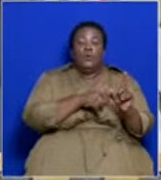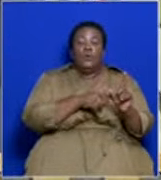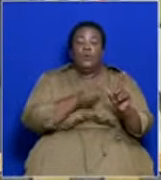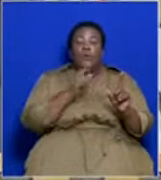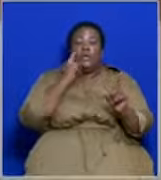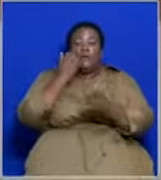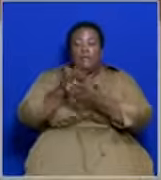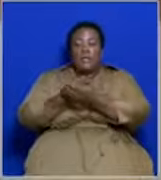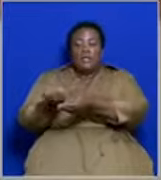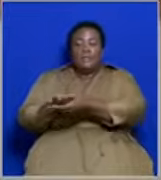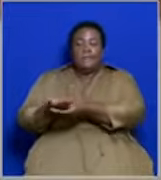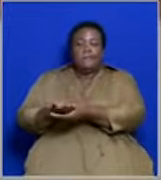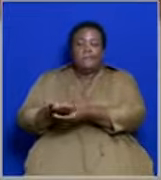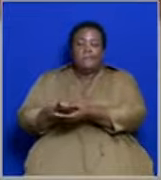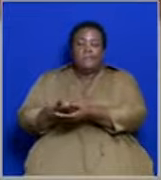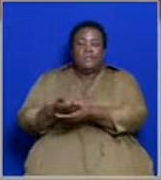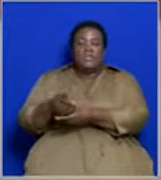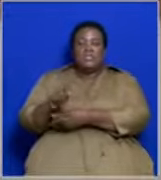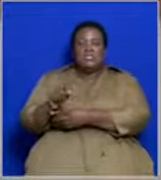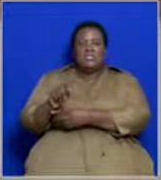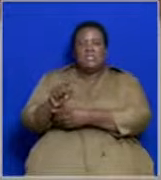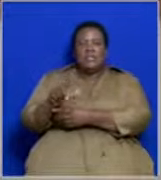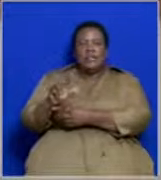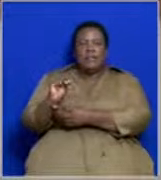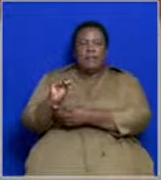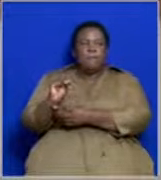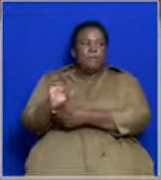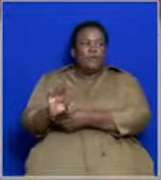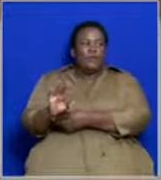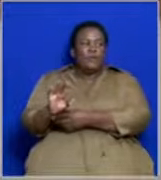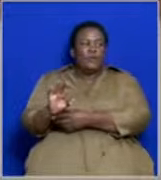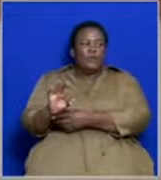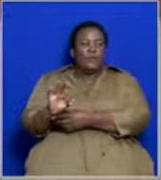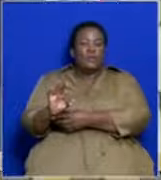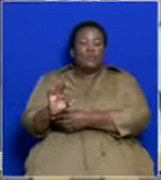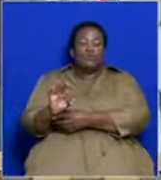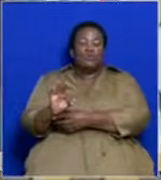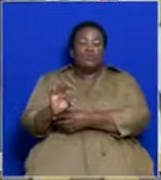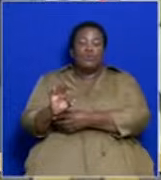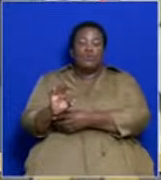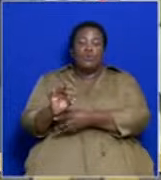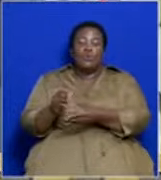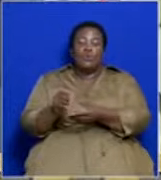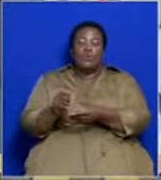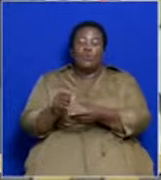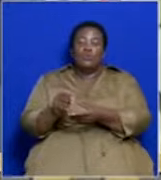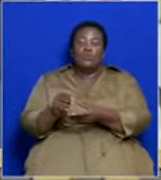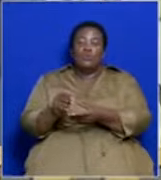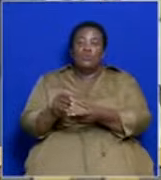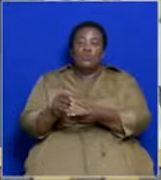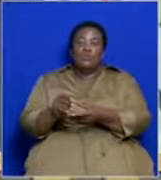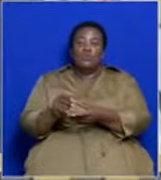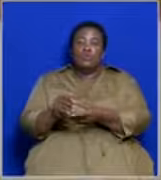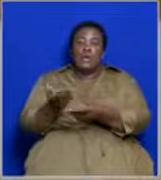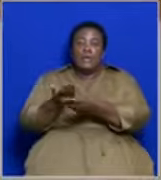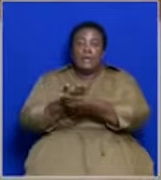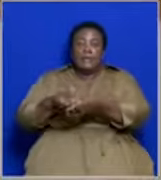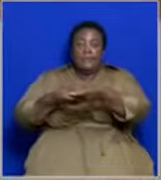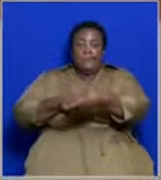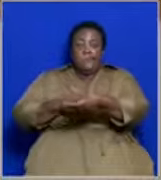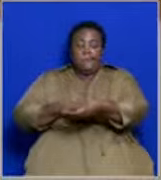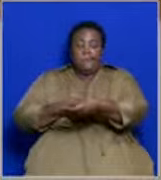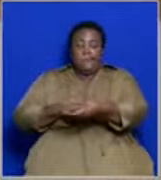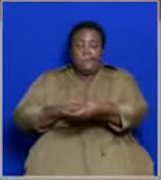Apologies, Mr. Magagula. The docket that you say it's marked TLM3, we might as well have it open.